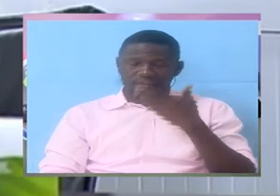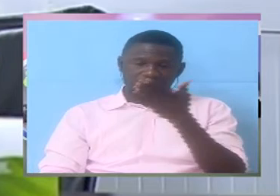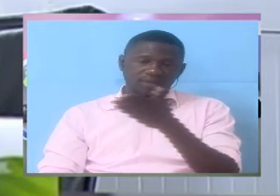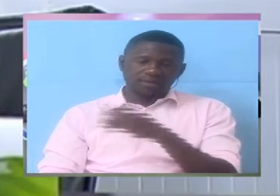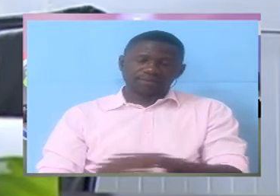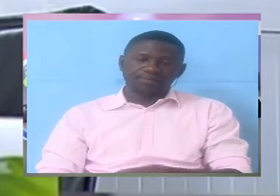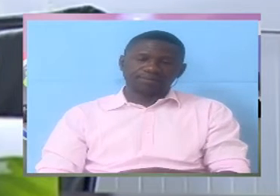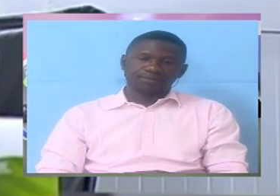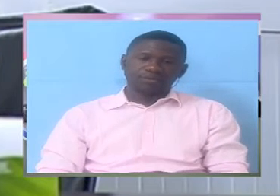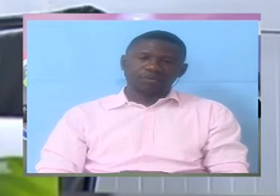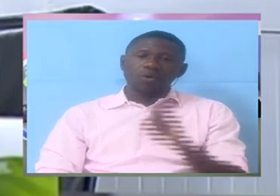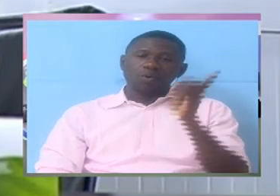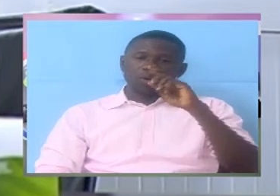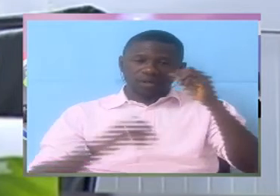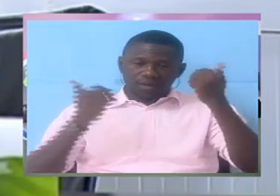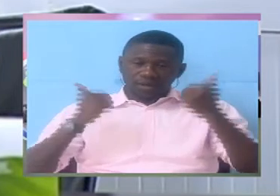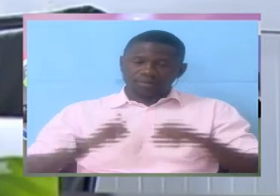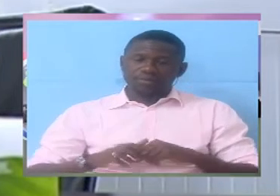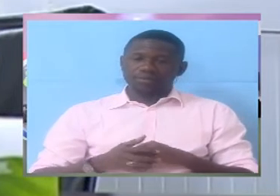Muneketa. Yeah,